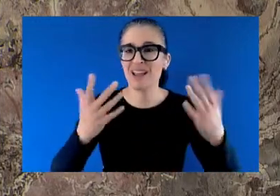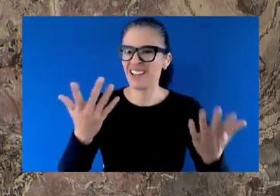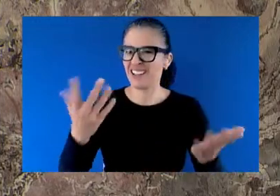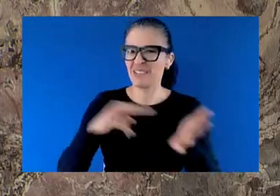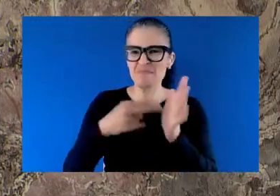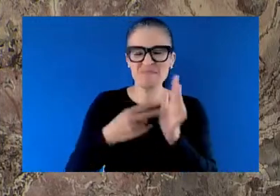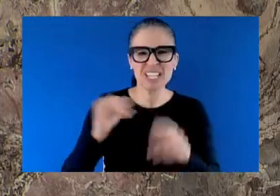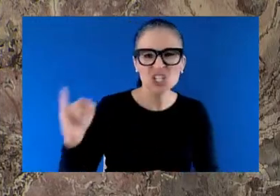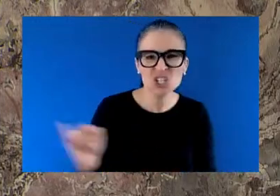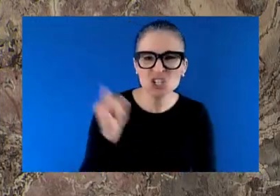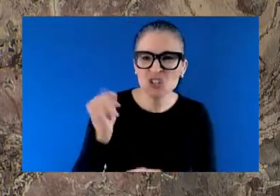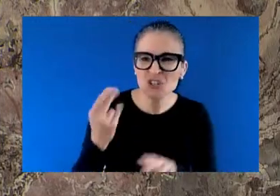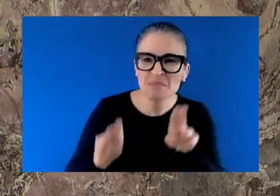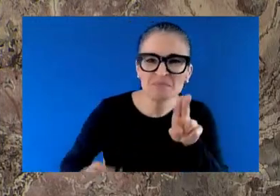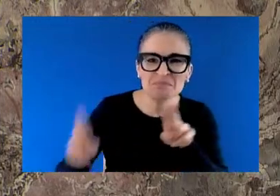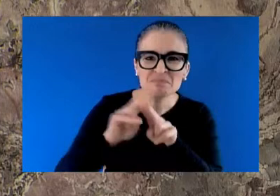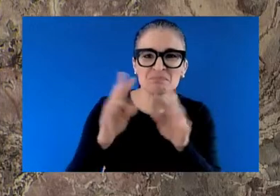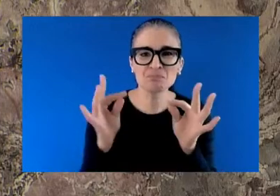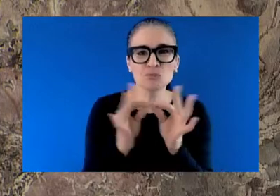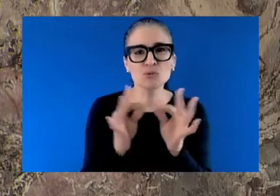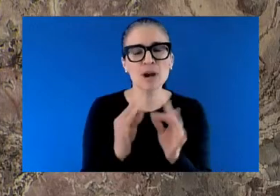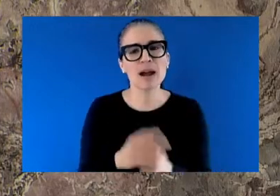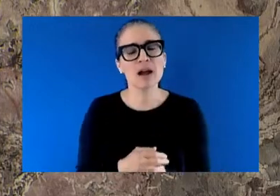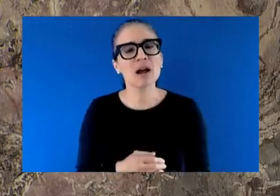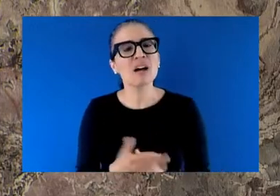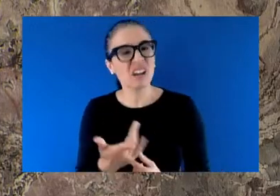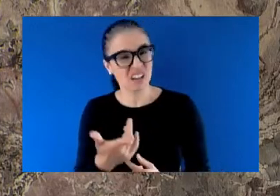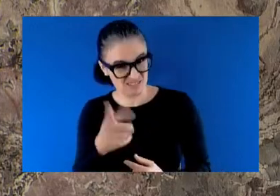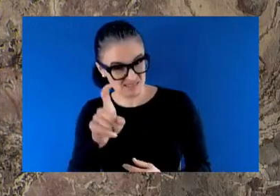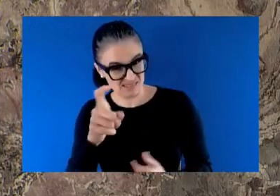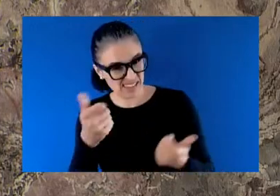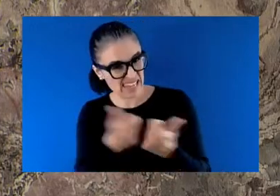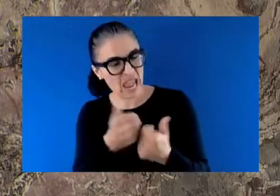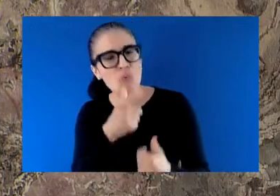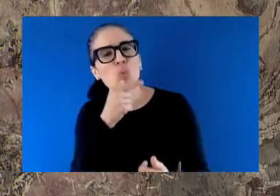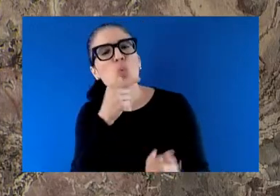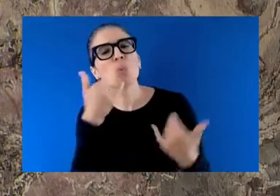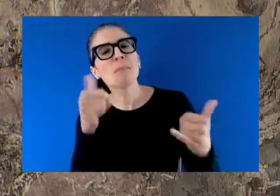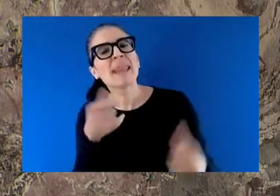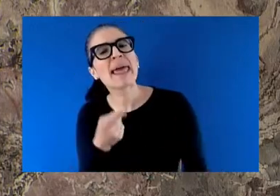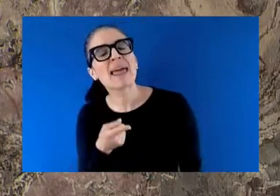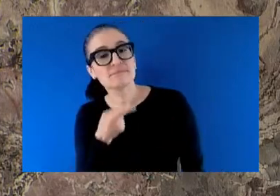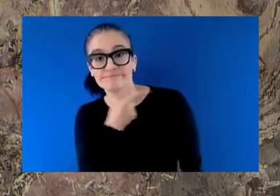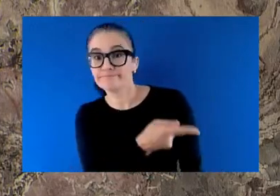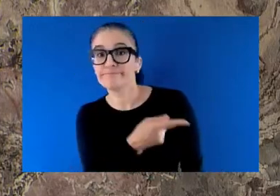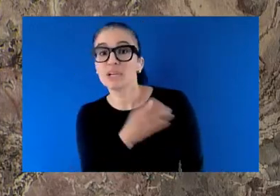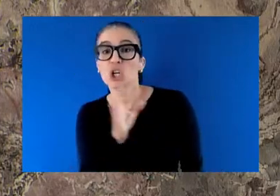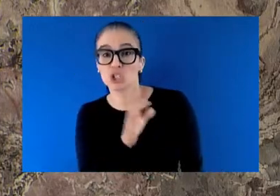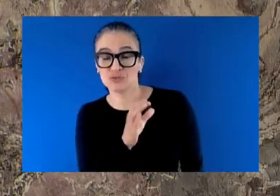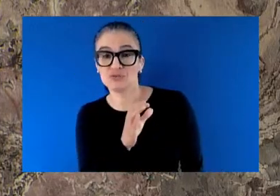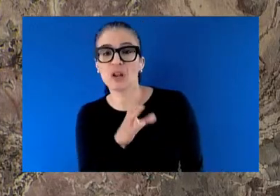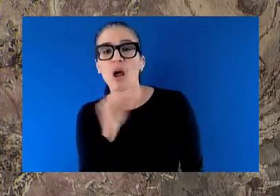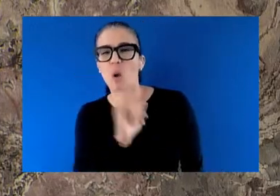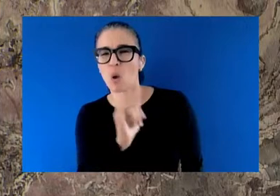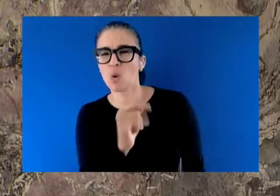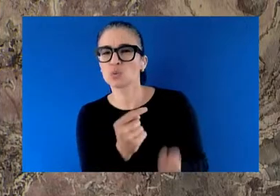the Conservatives and the official opposition to see who can retreat from climate action fastest.